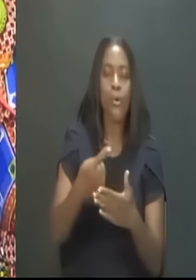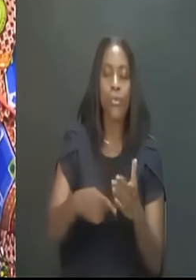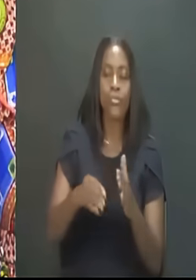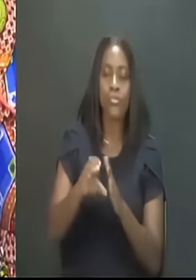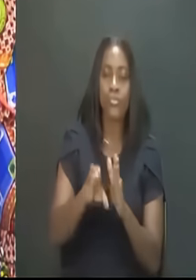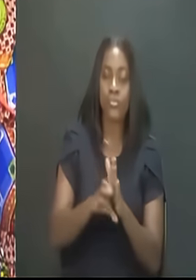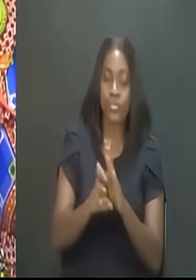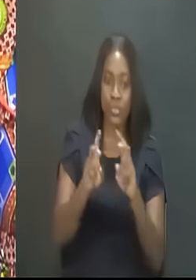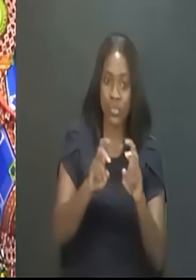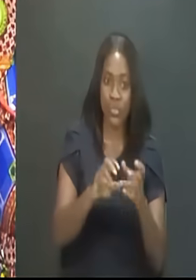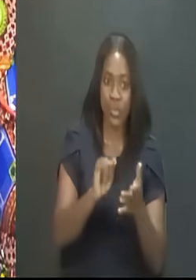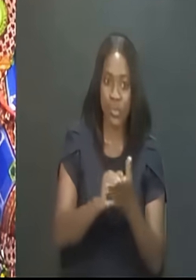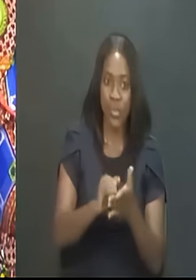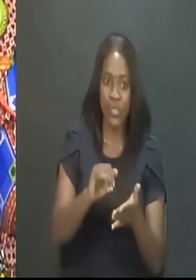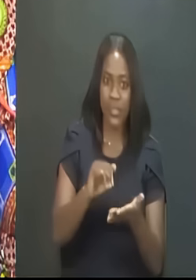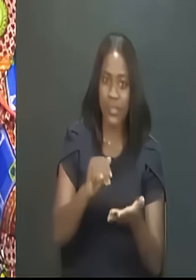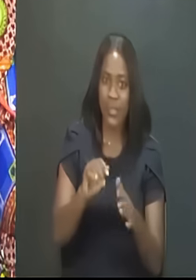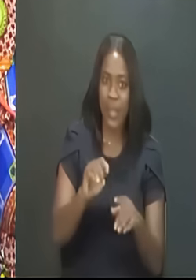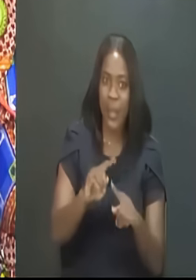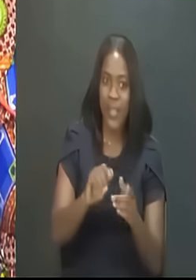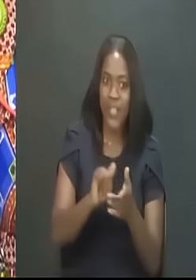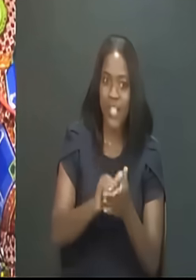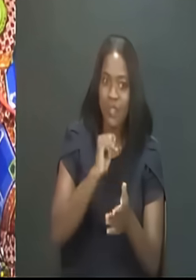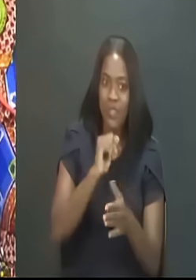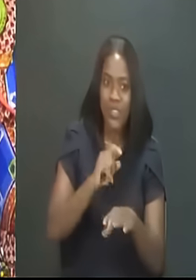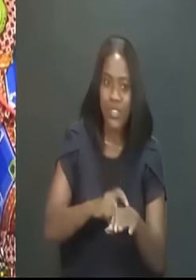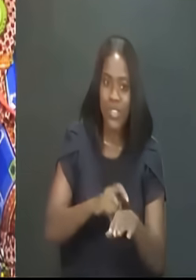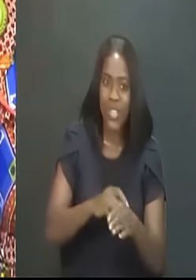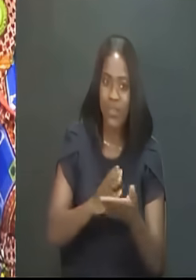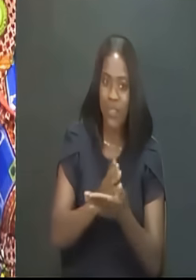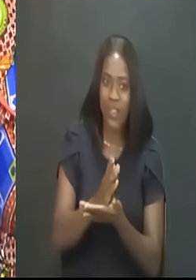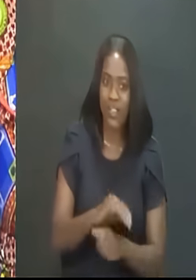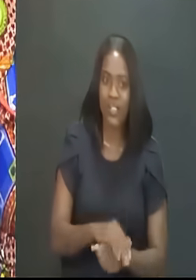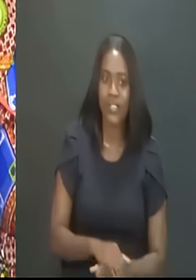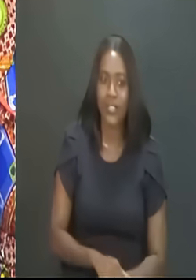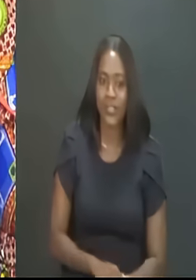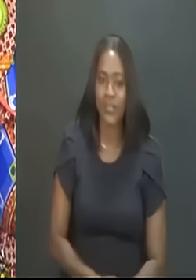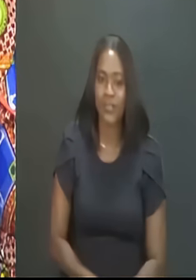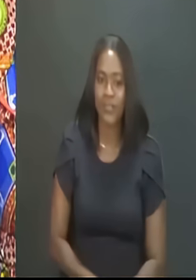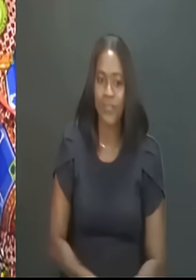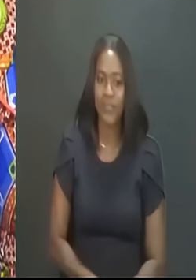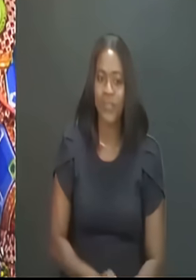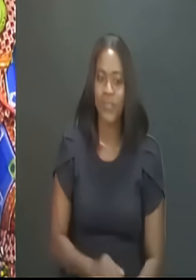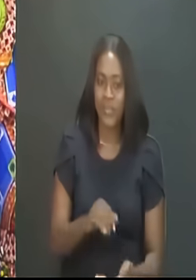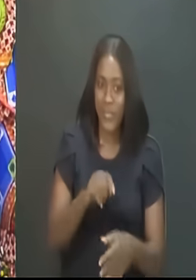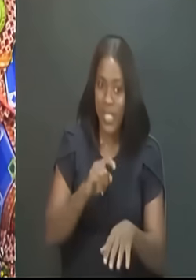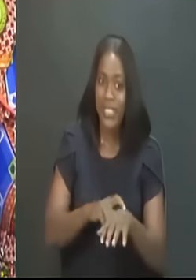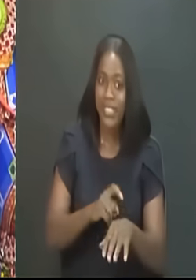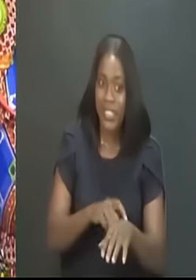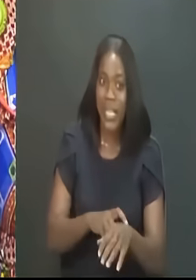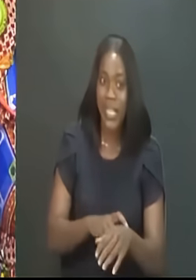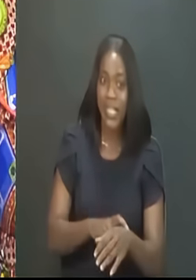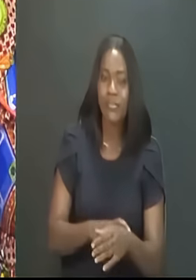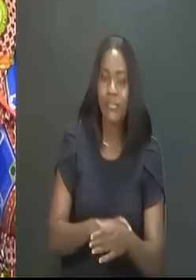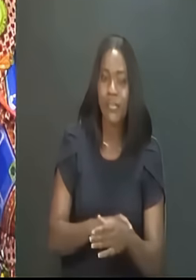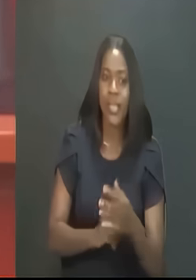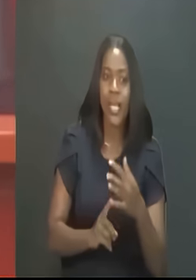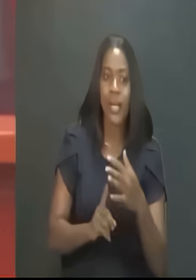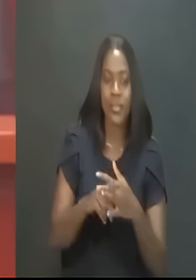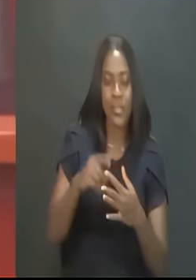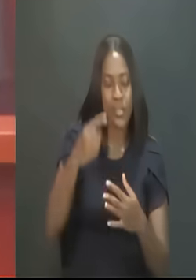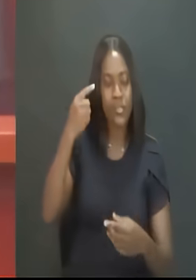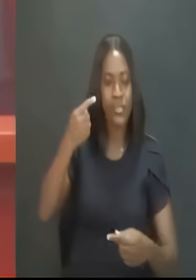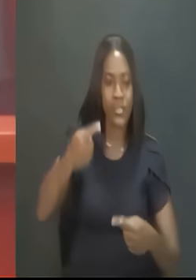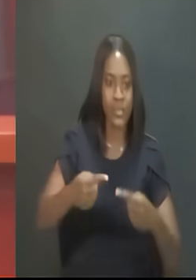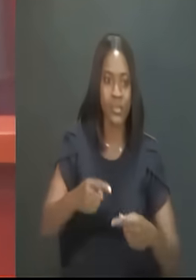for it. This is not the time for it. Honorable the time will come Leader, for a full debate on this. It is now for you to comment on